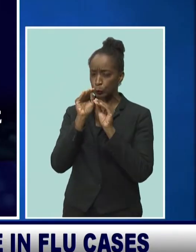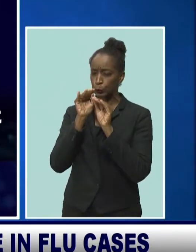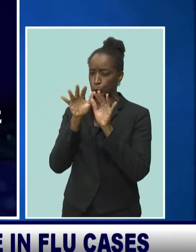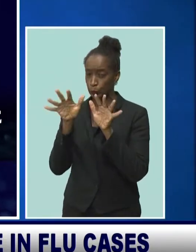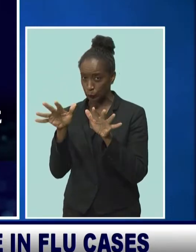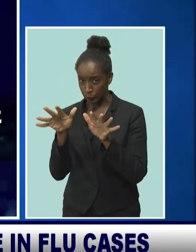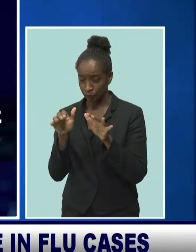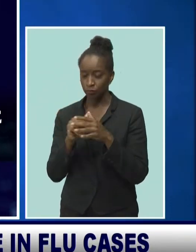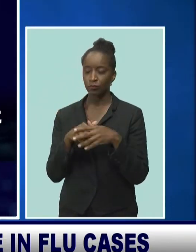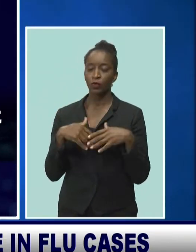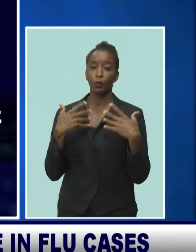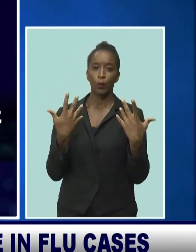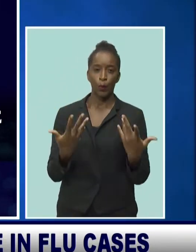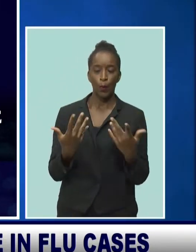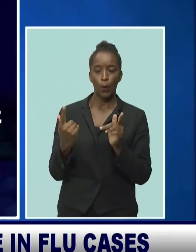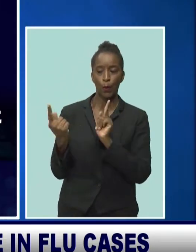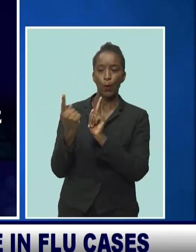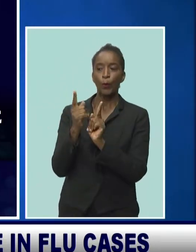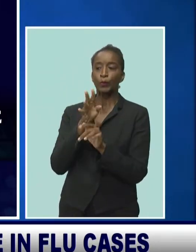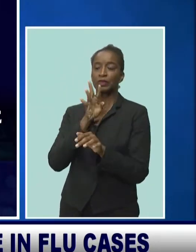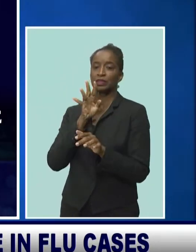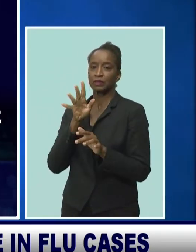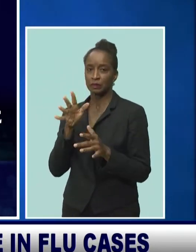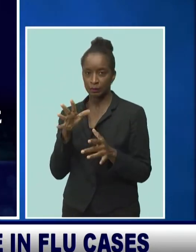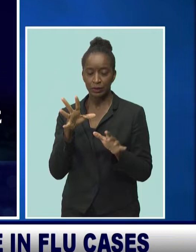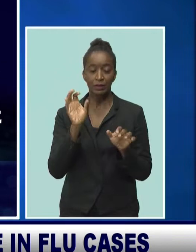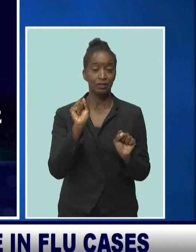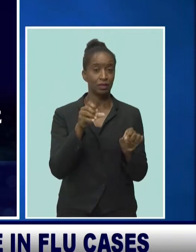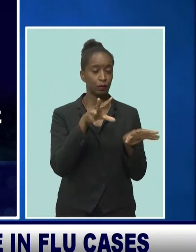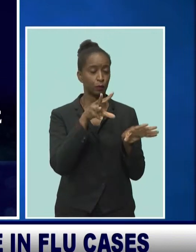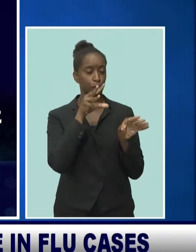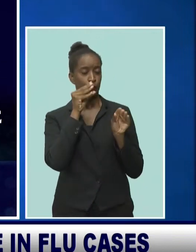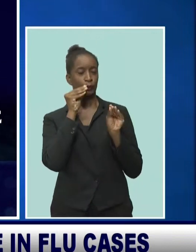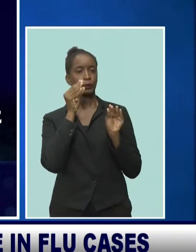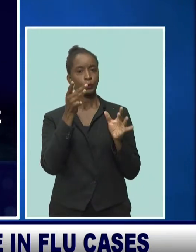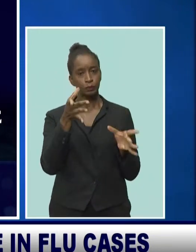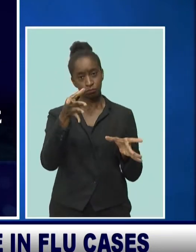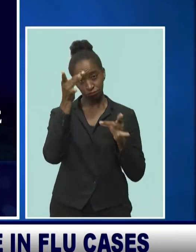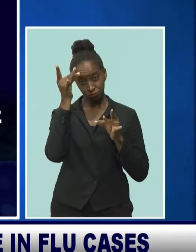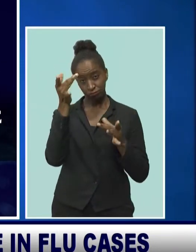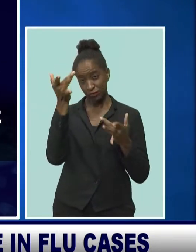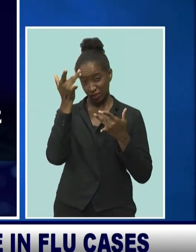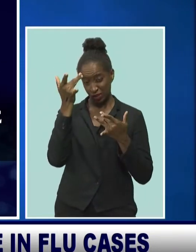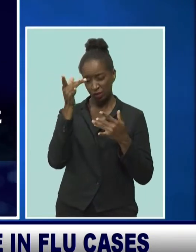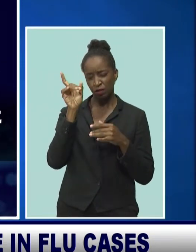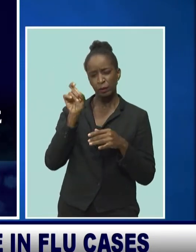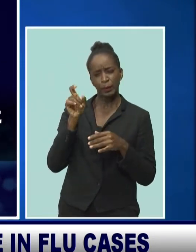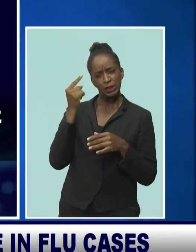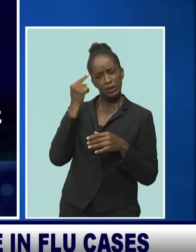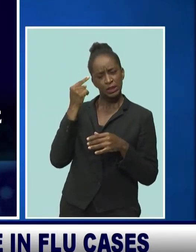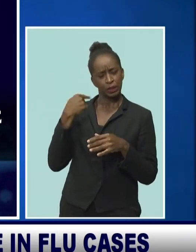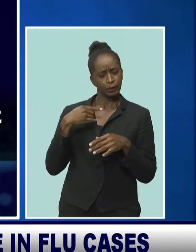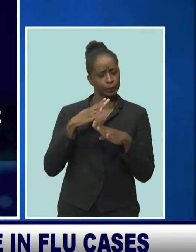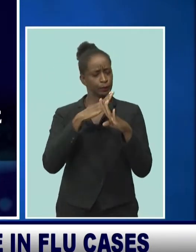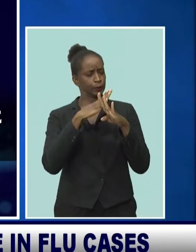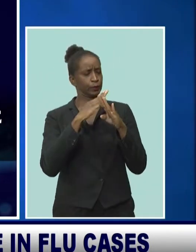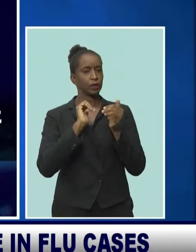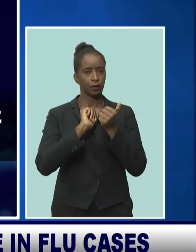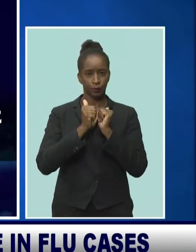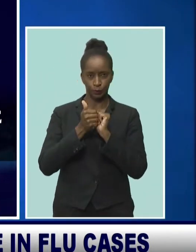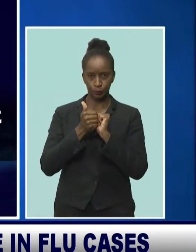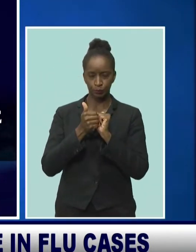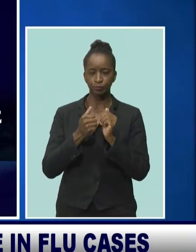persons, and therefore persons should be aware of how to protect themselves. As many of you